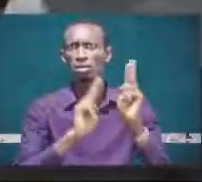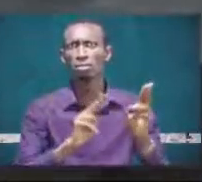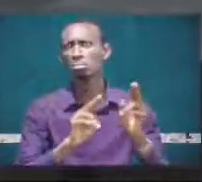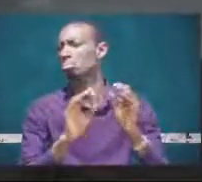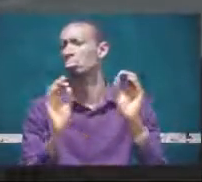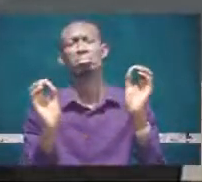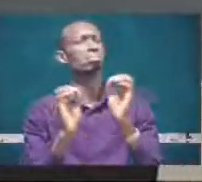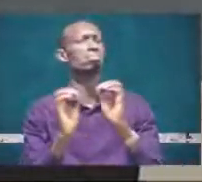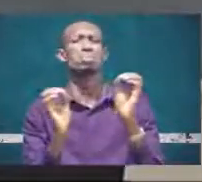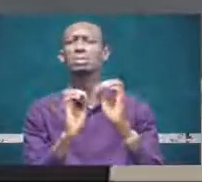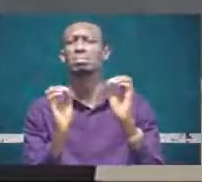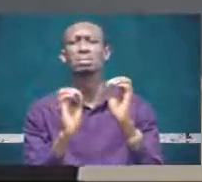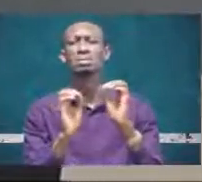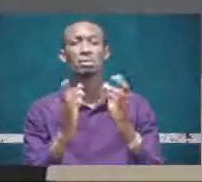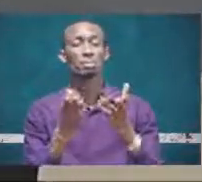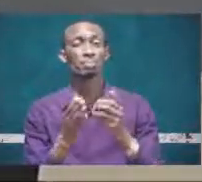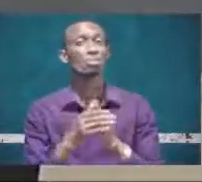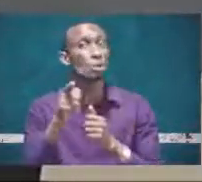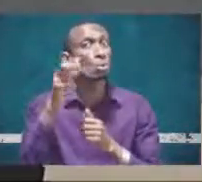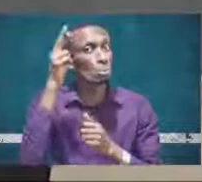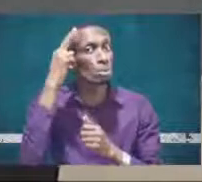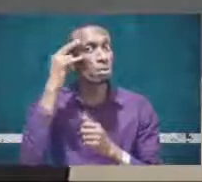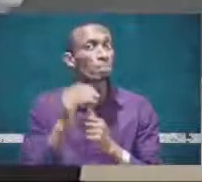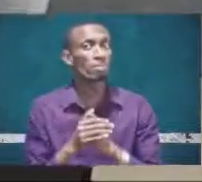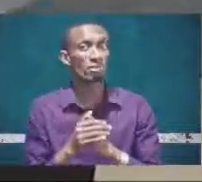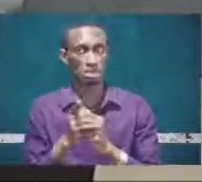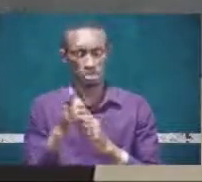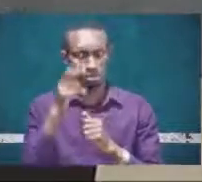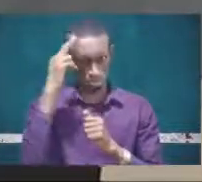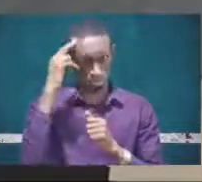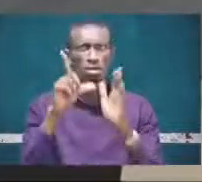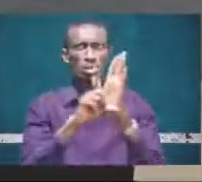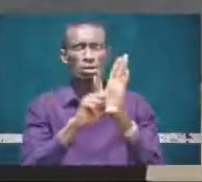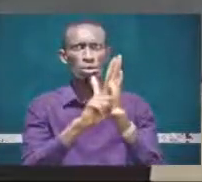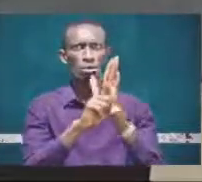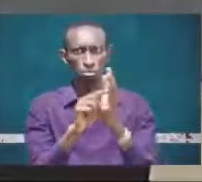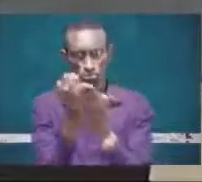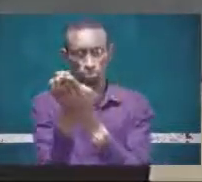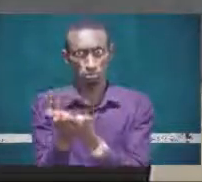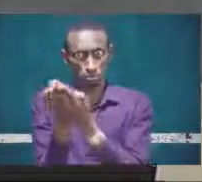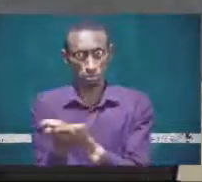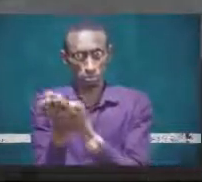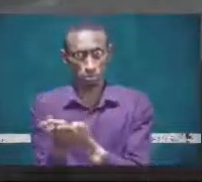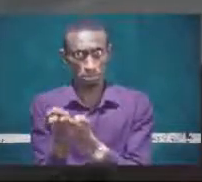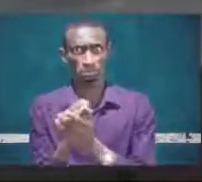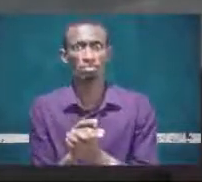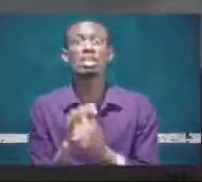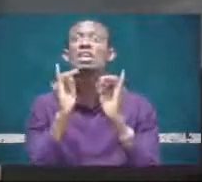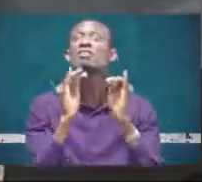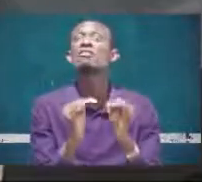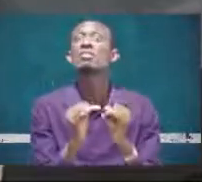agreeing with the law of demand. Because remember, you must know how the law of demand states. At a higher